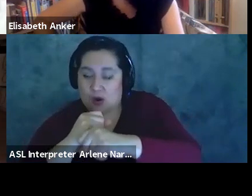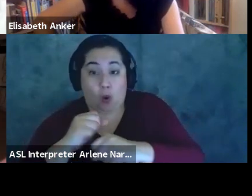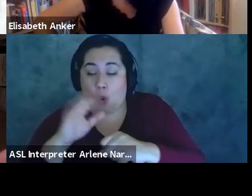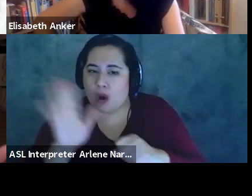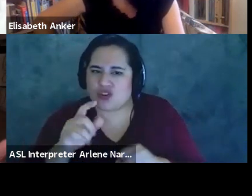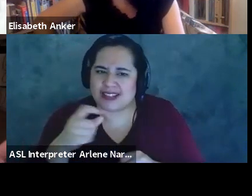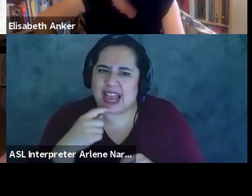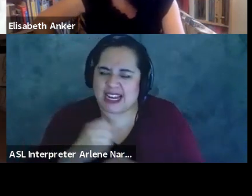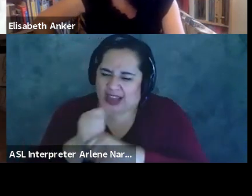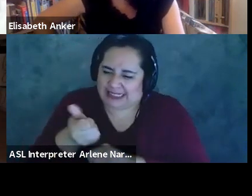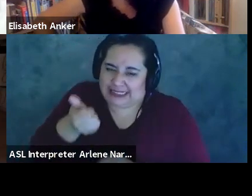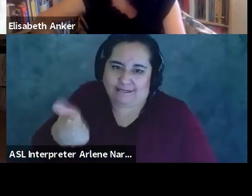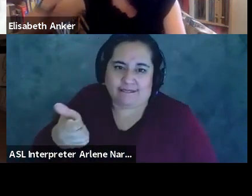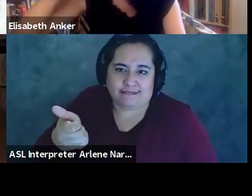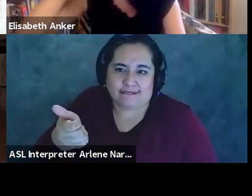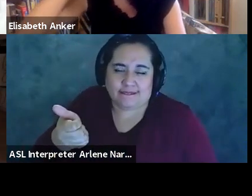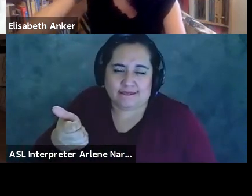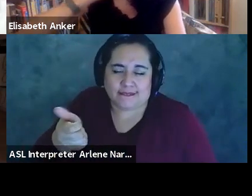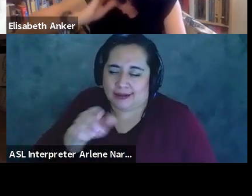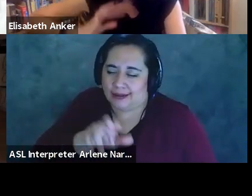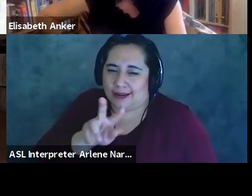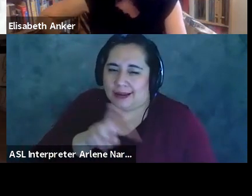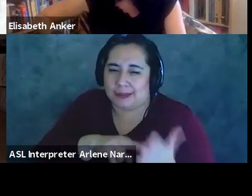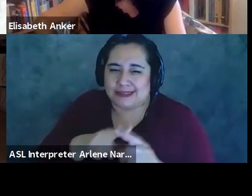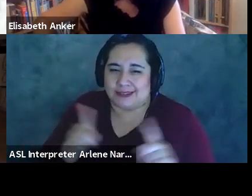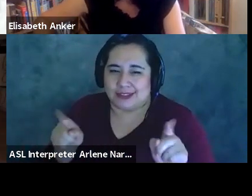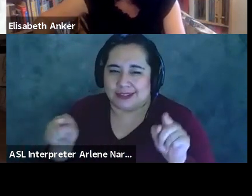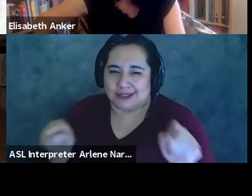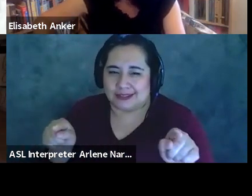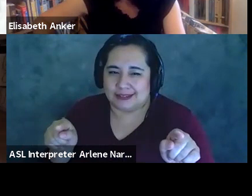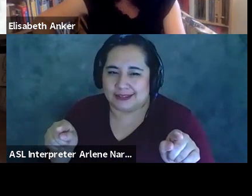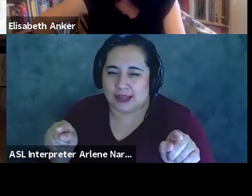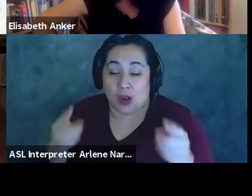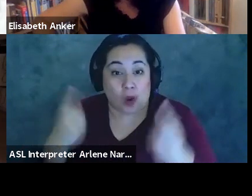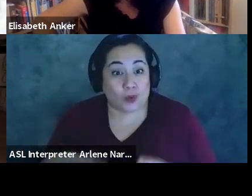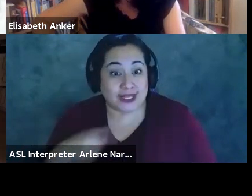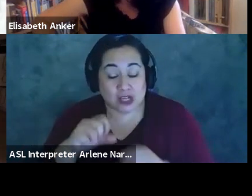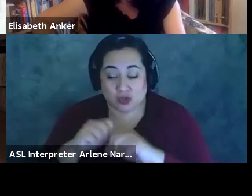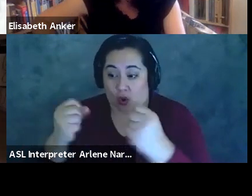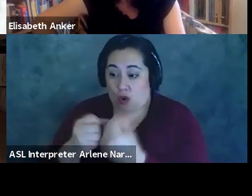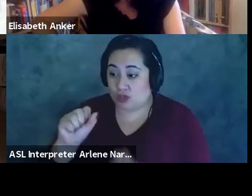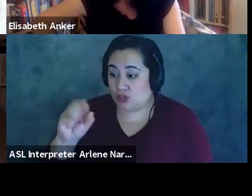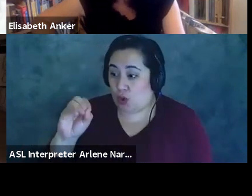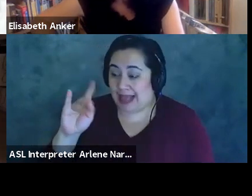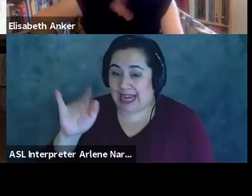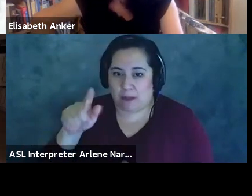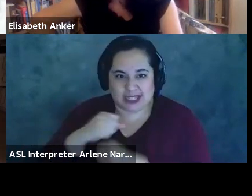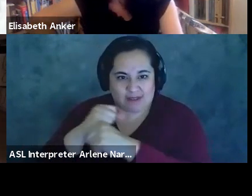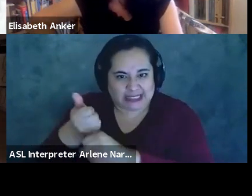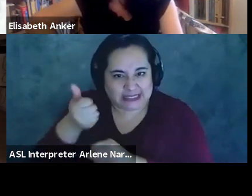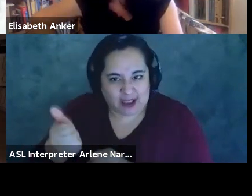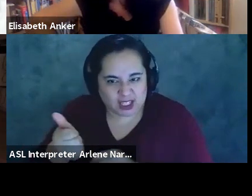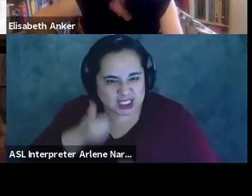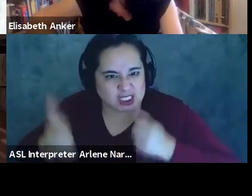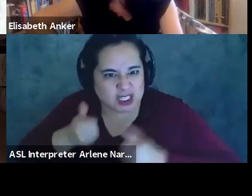itself, which is not exactly the same thing. When we say society must defend itself, and when we